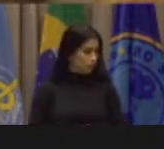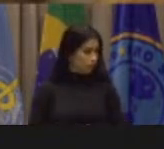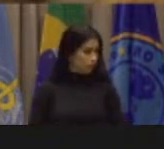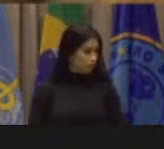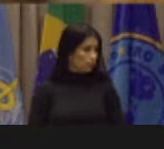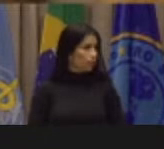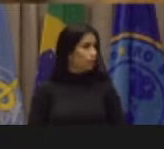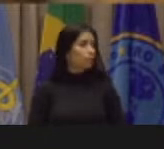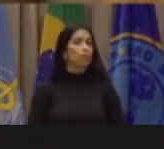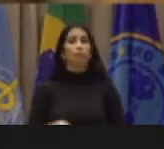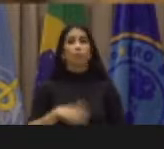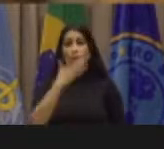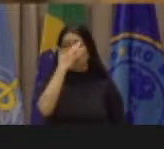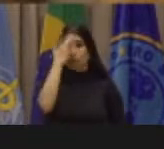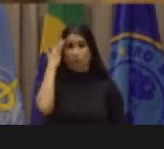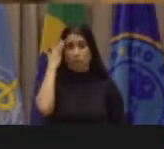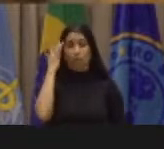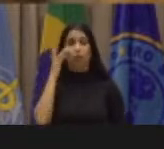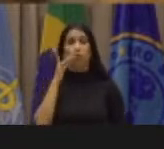ambulatory still